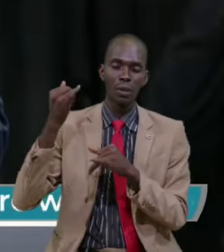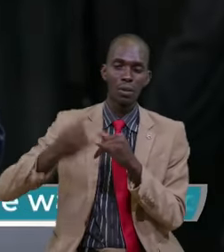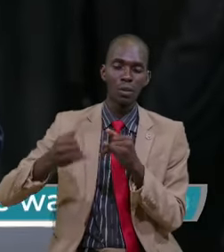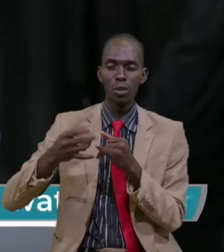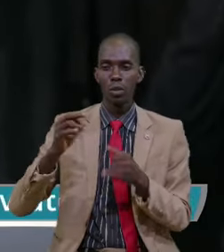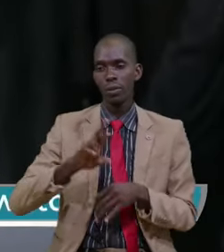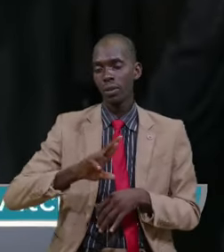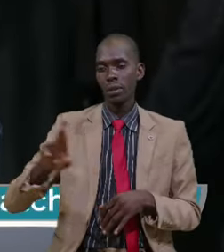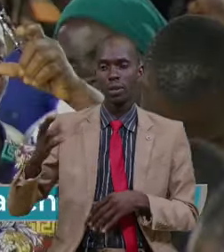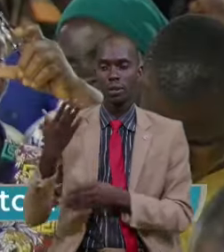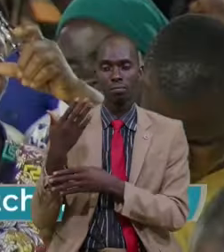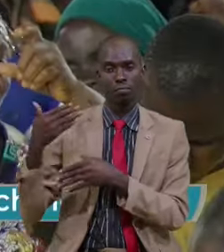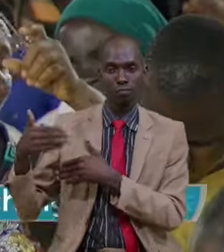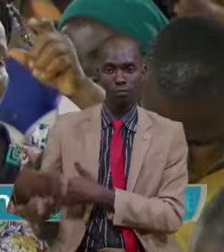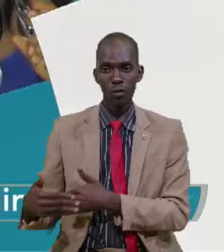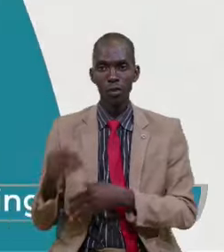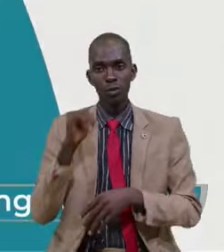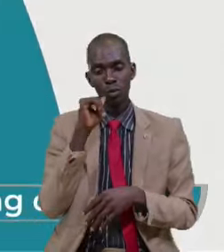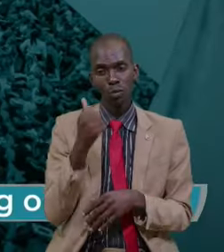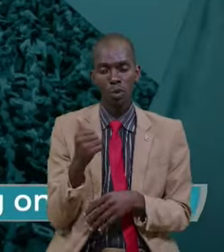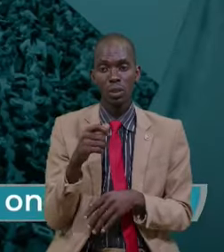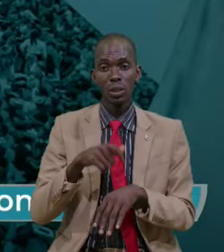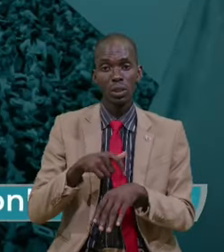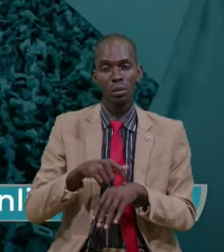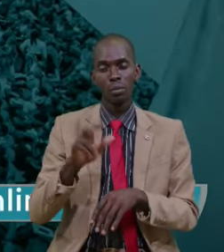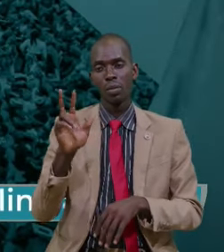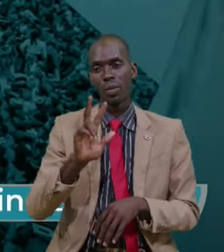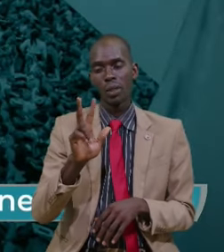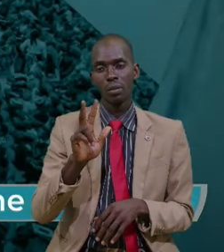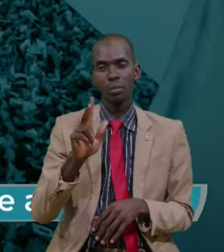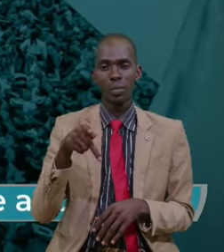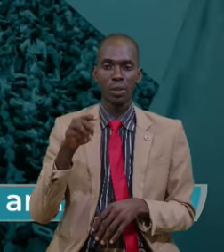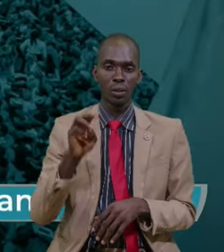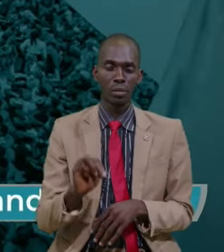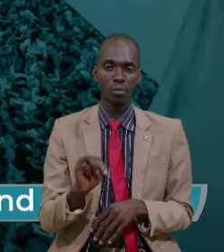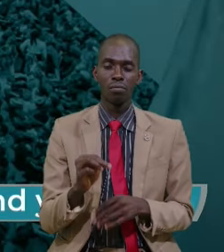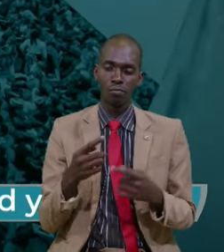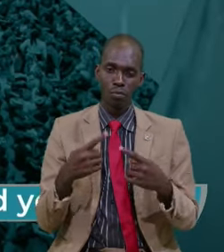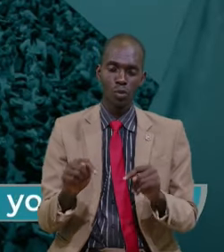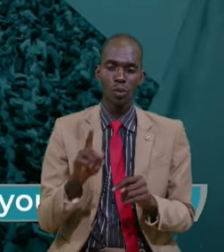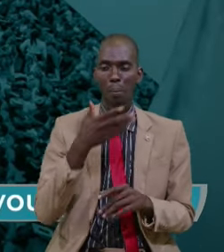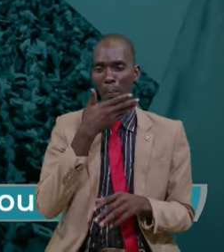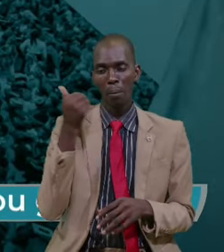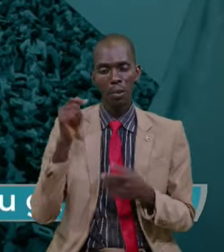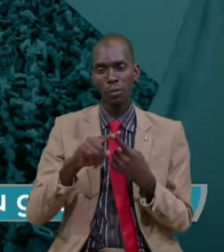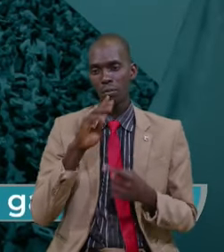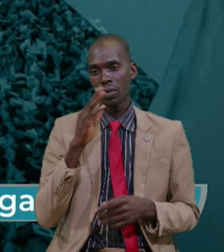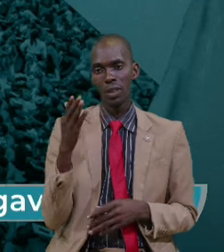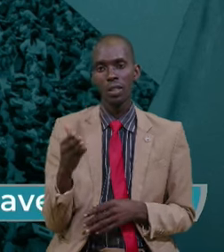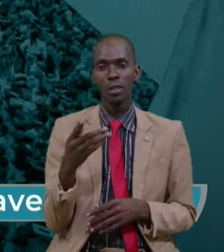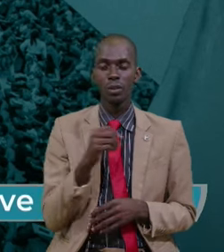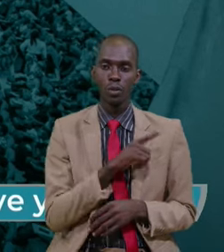tomorrow at 3 p.m. Do well to be there. The Lord will bless